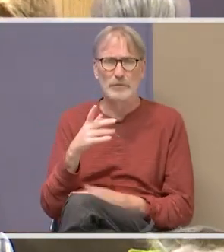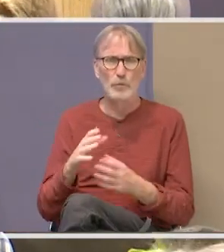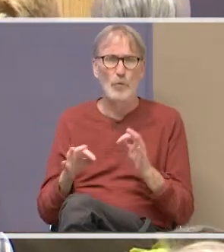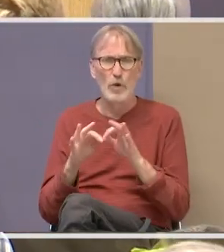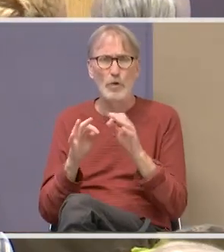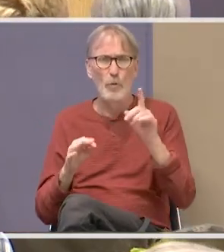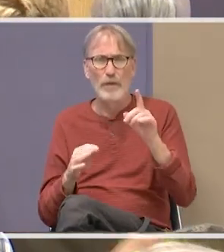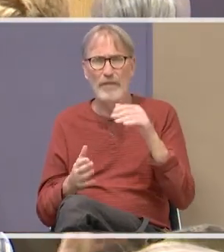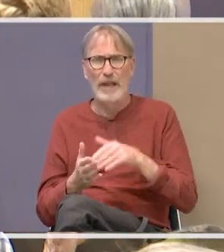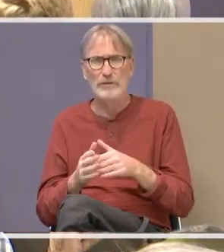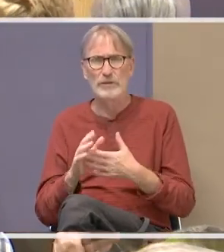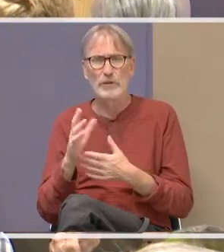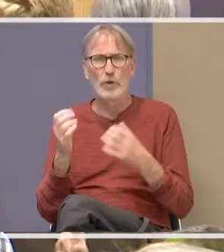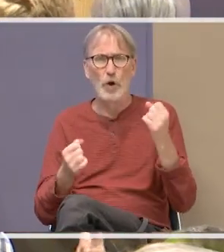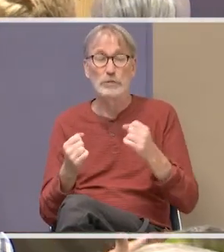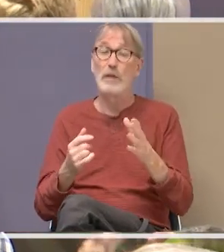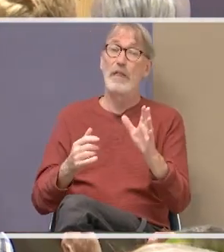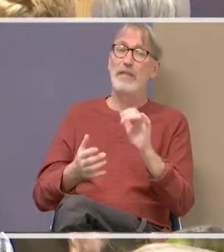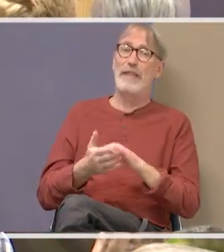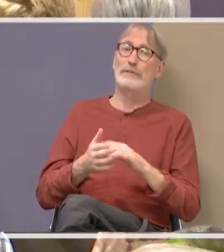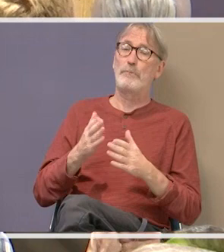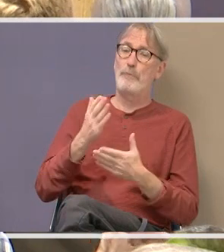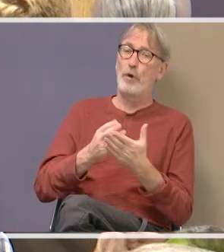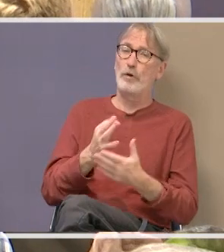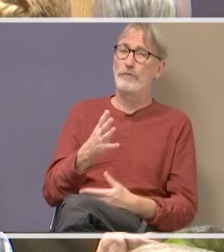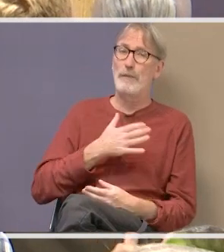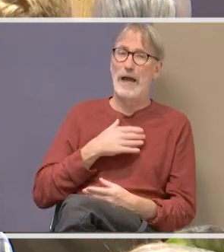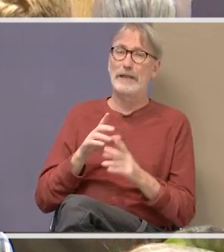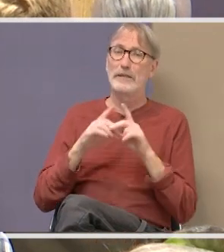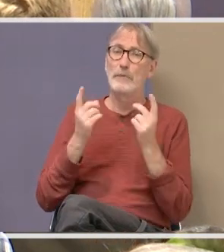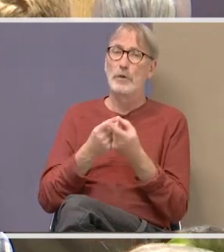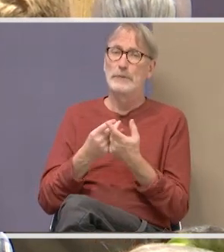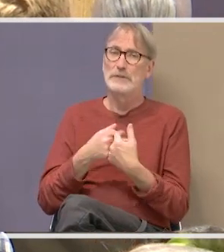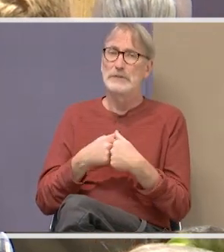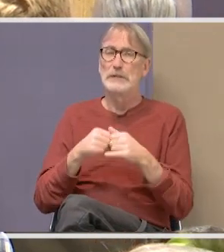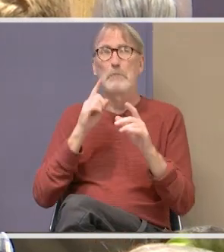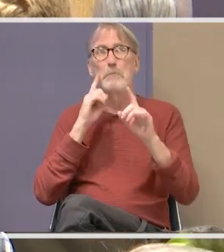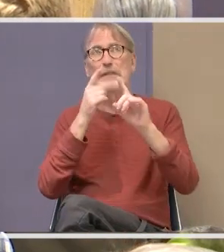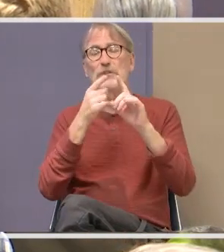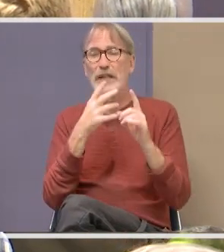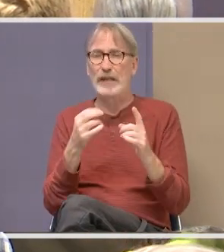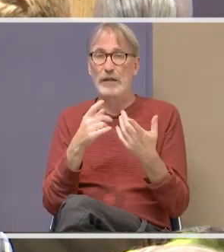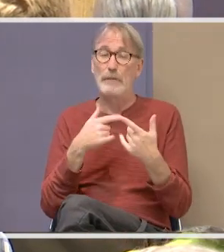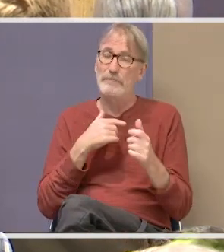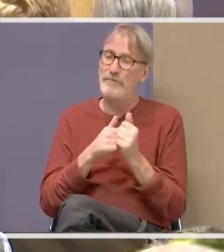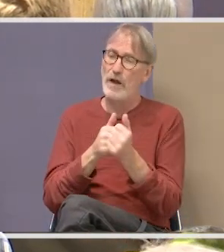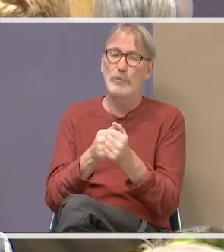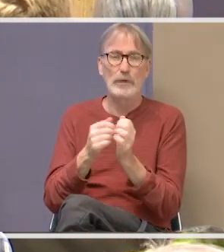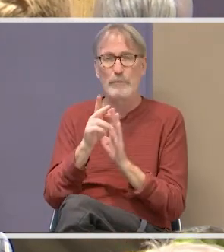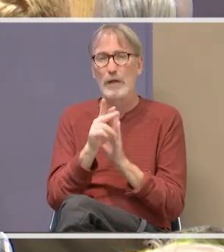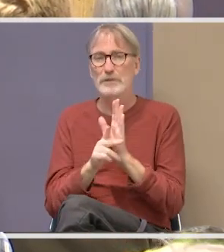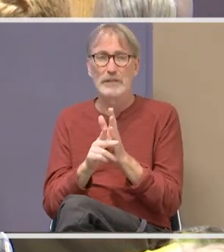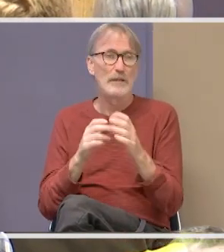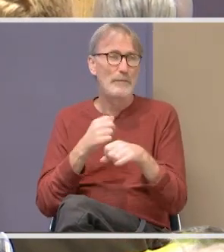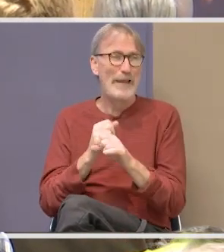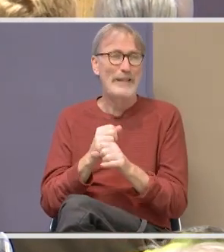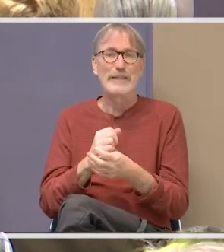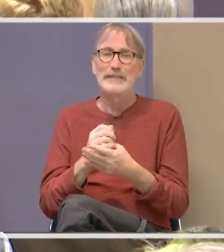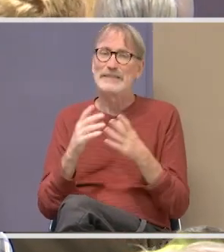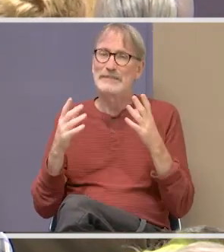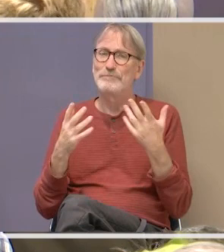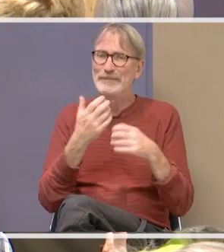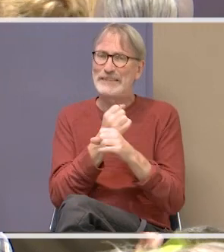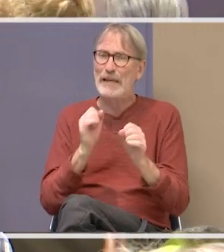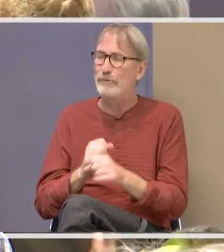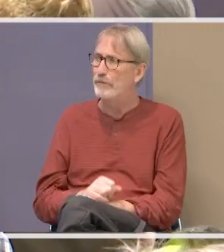It's part of my department's mission and also our policy. So I'm basically following policies in terms of making a safe bike connection.